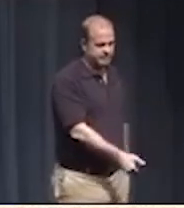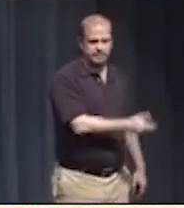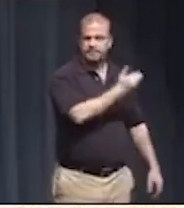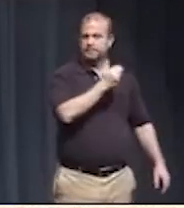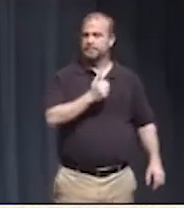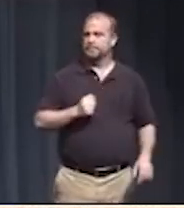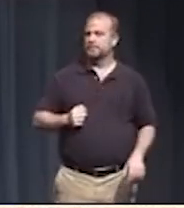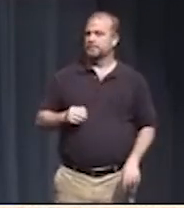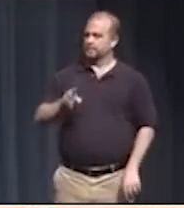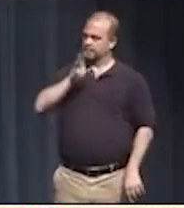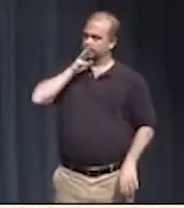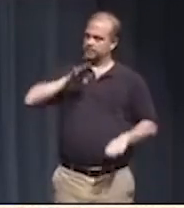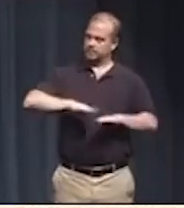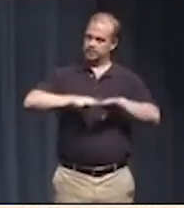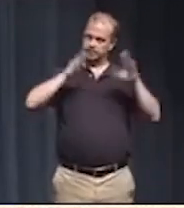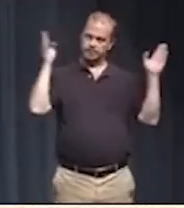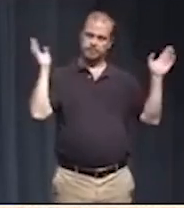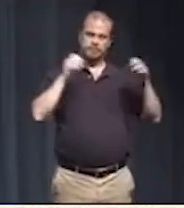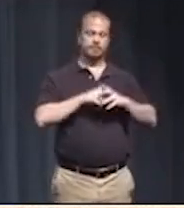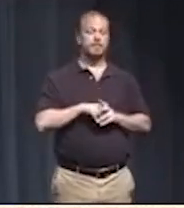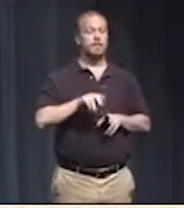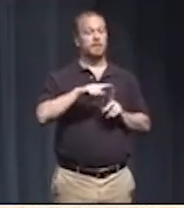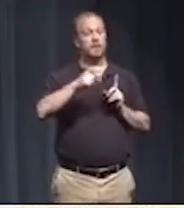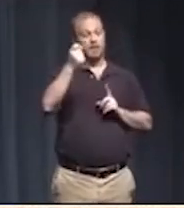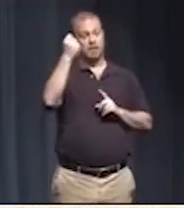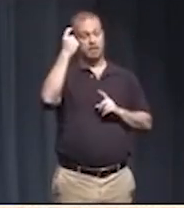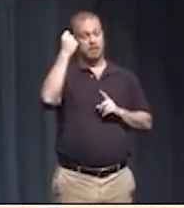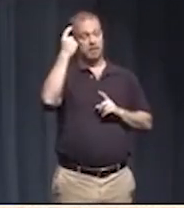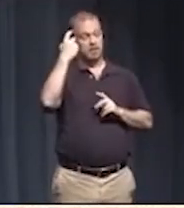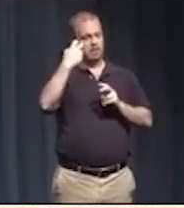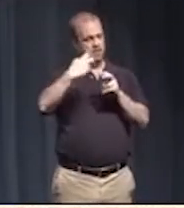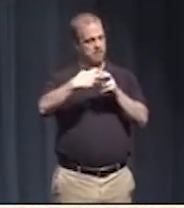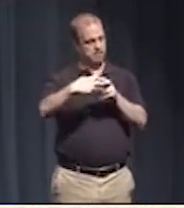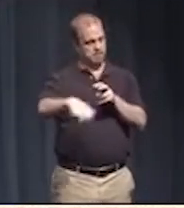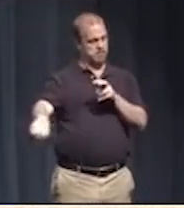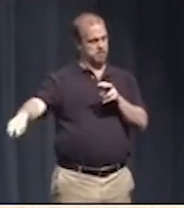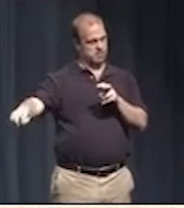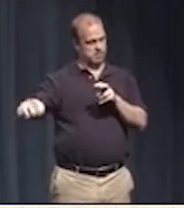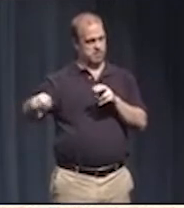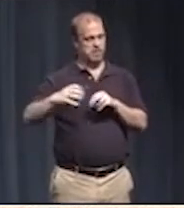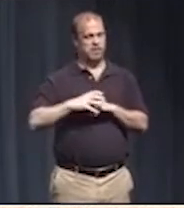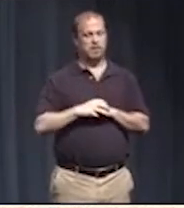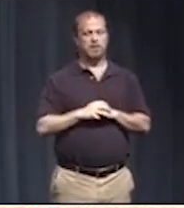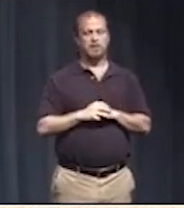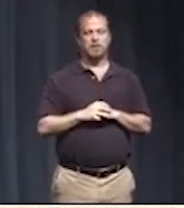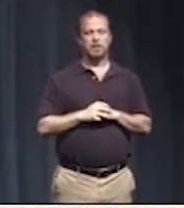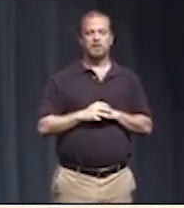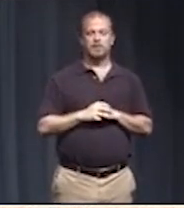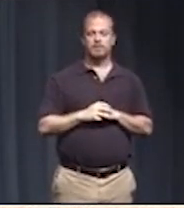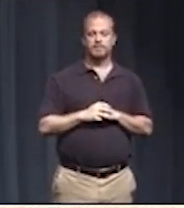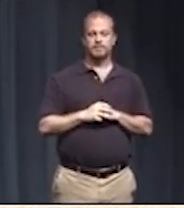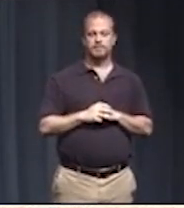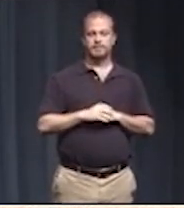talk and open up a little bit. But it's hard. You're constantly going to be fighting